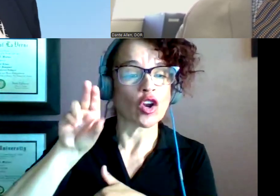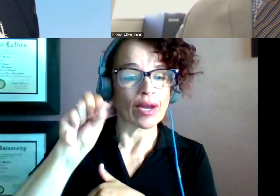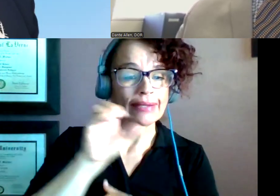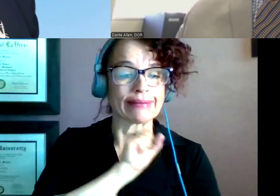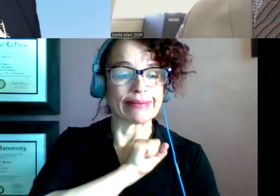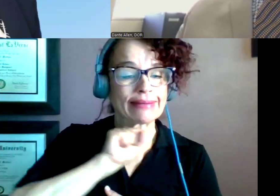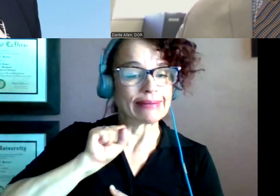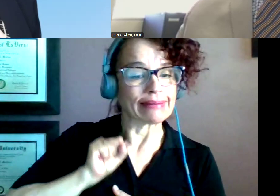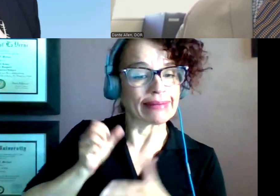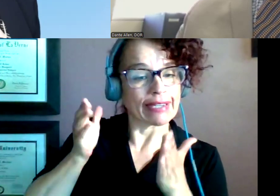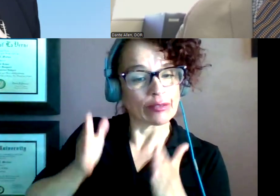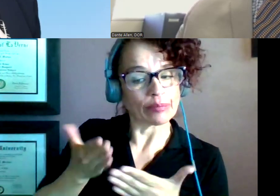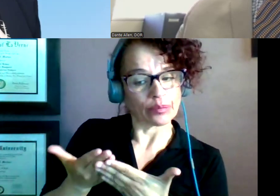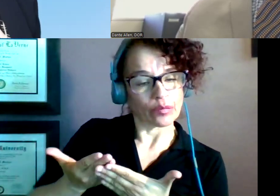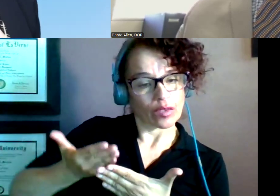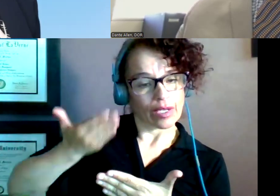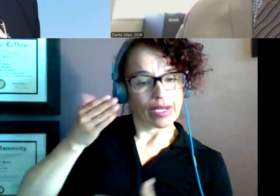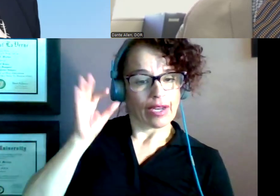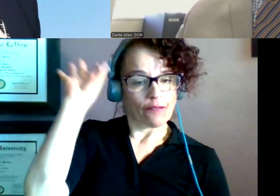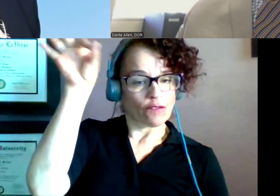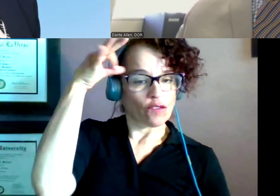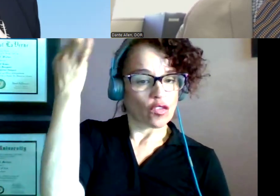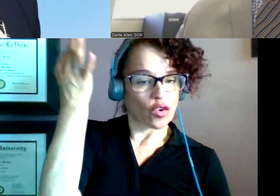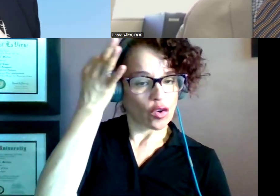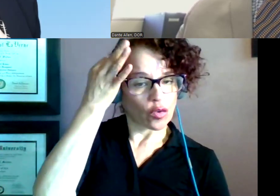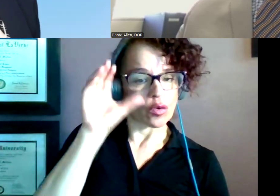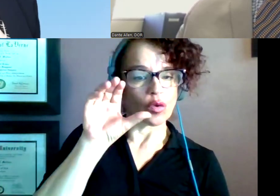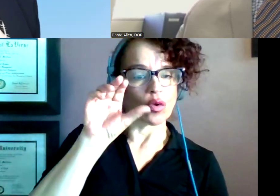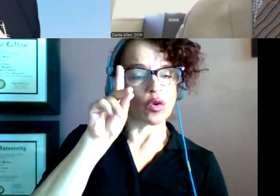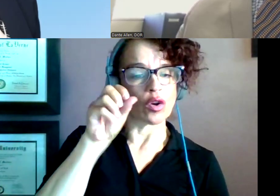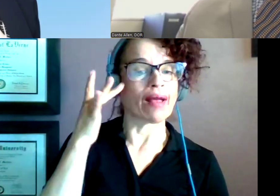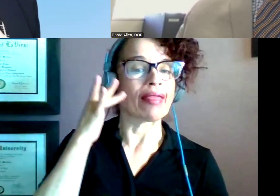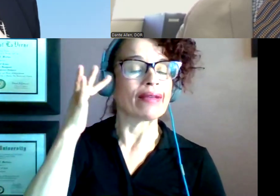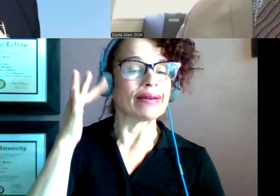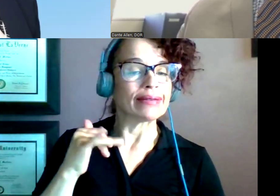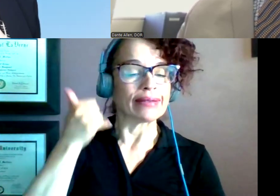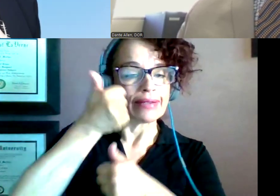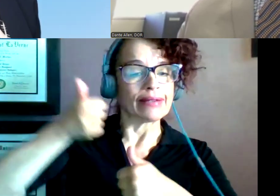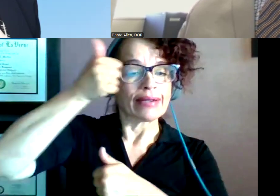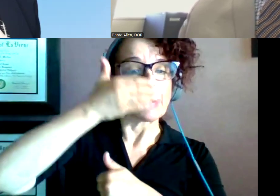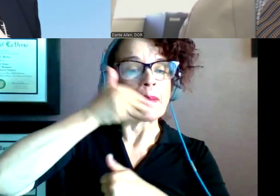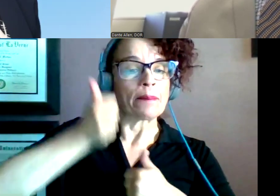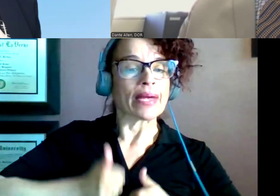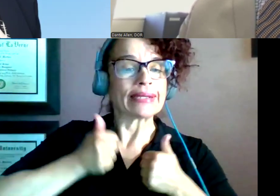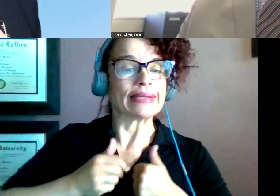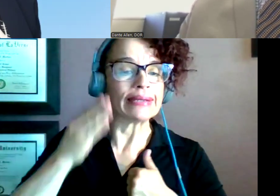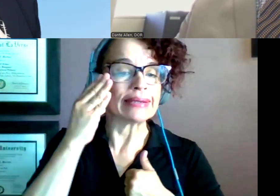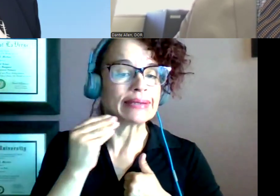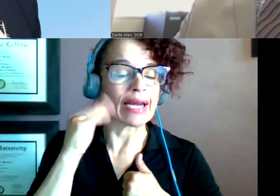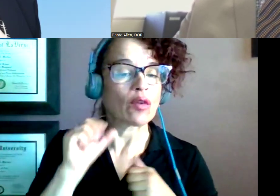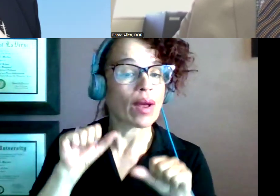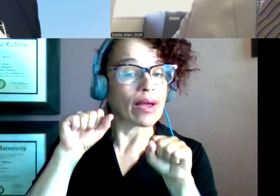Senate. Prior to his federal appointment, Allen launched the California Achieving a Better Life Experience, or